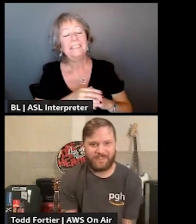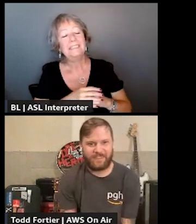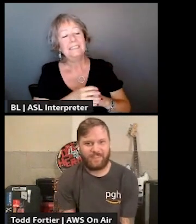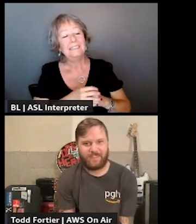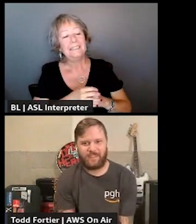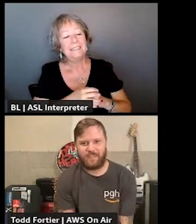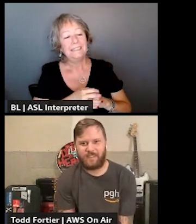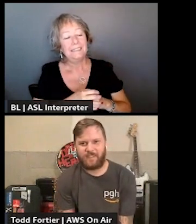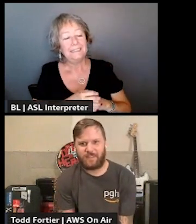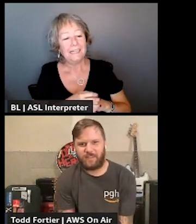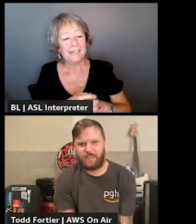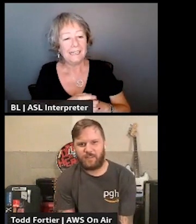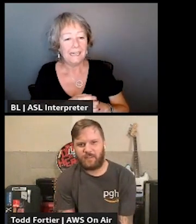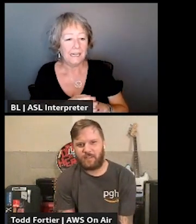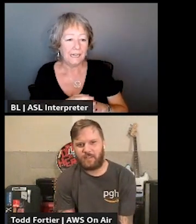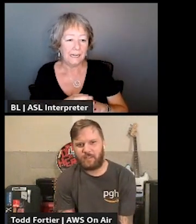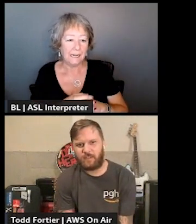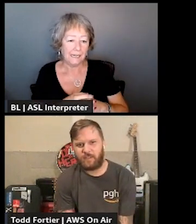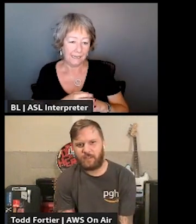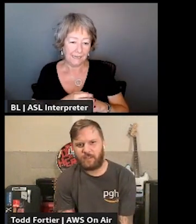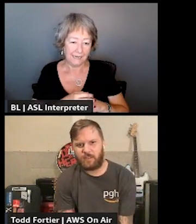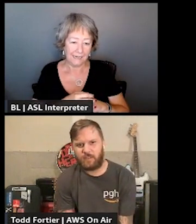Cool.